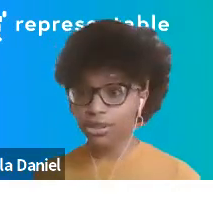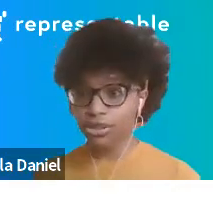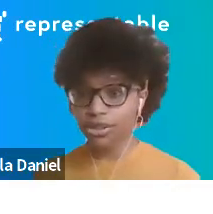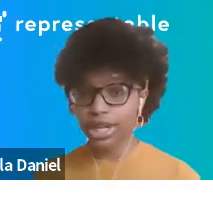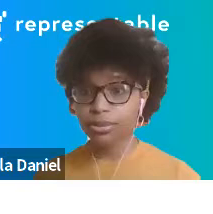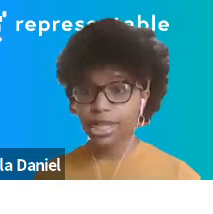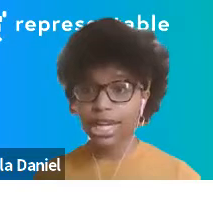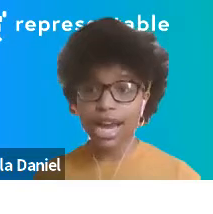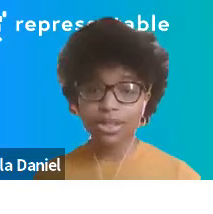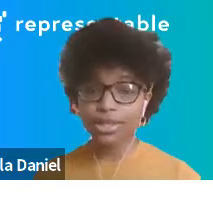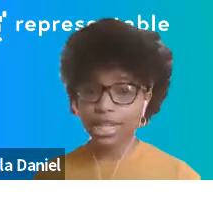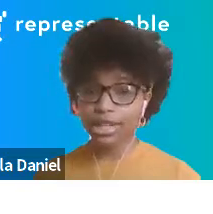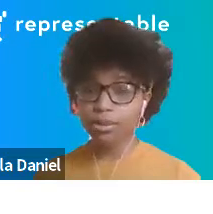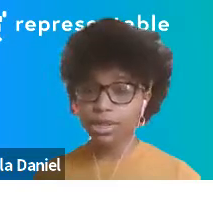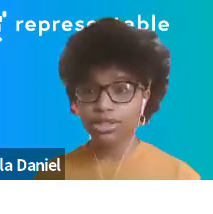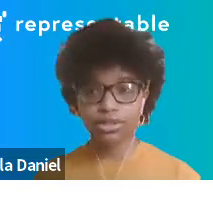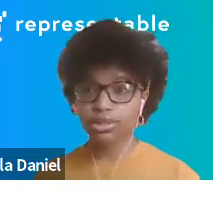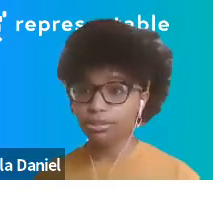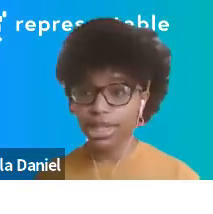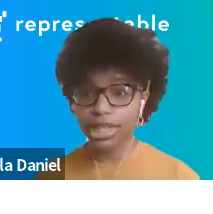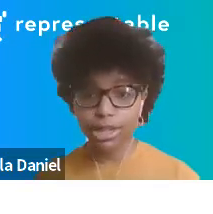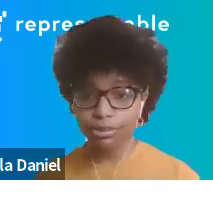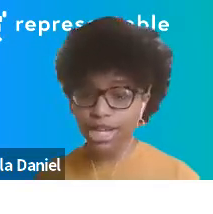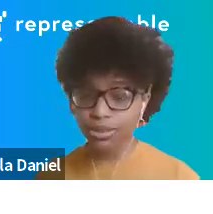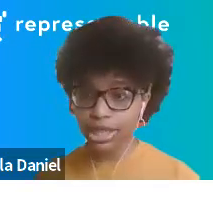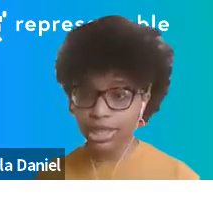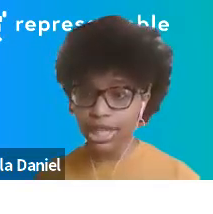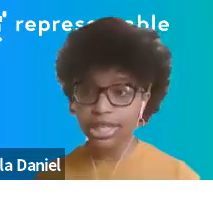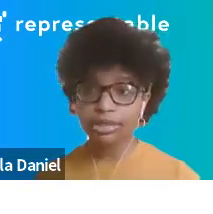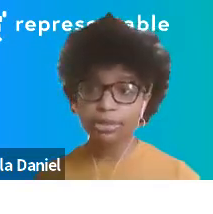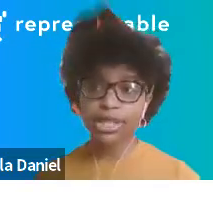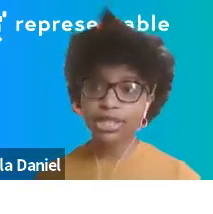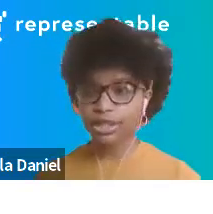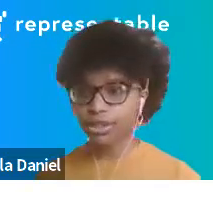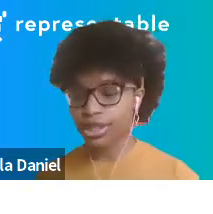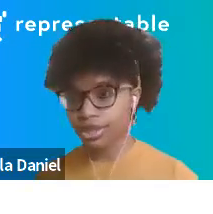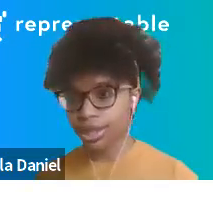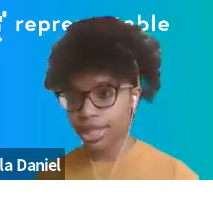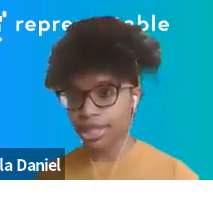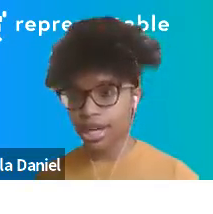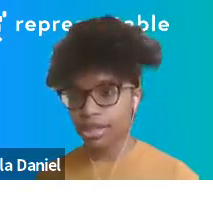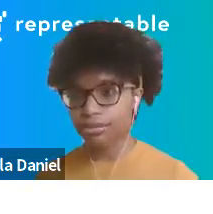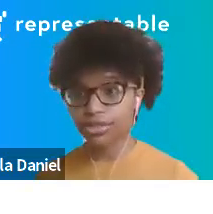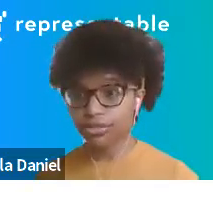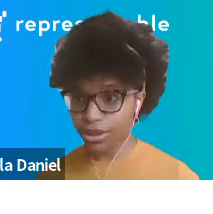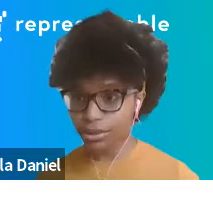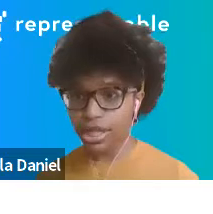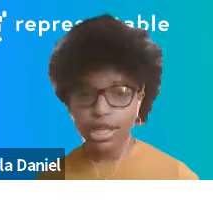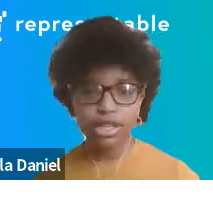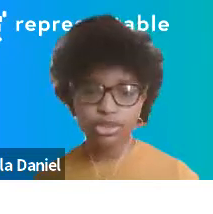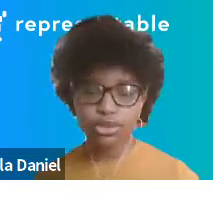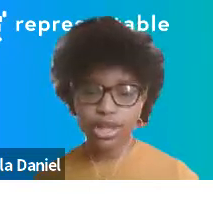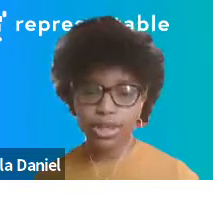Before users start, we have them sign up, which is just simply an email and password, an email that is later going to be